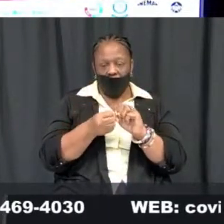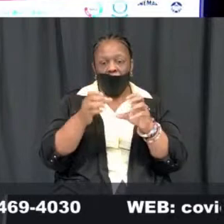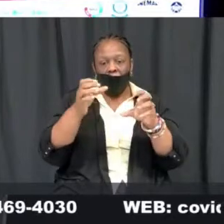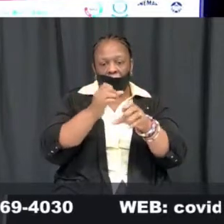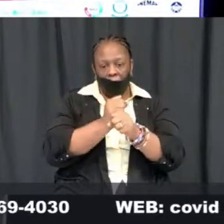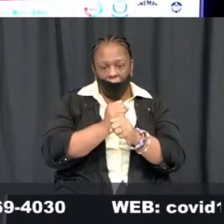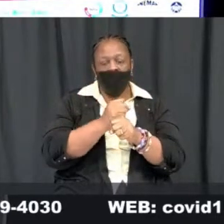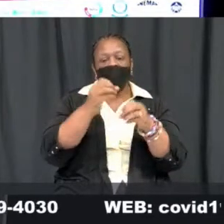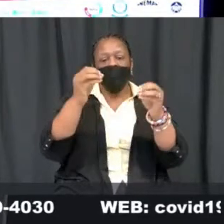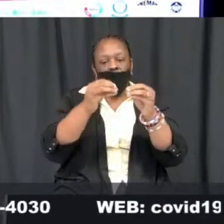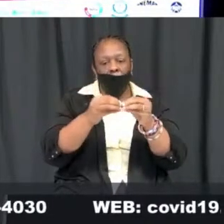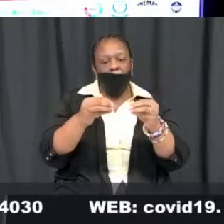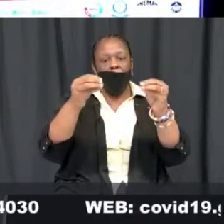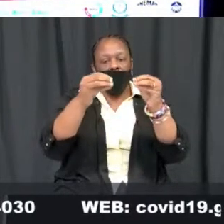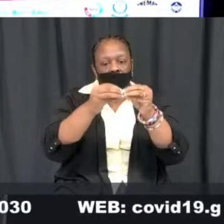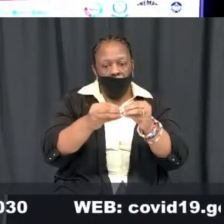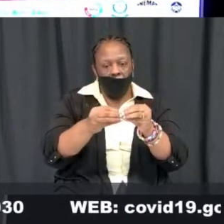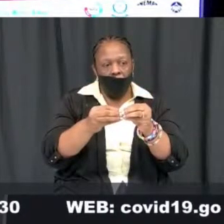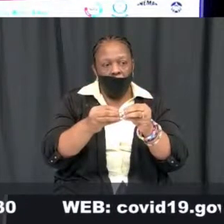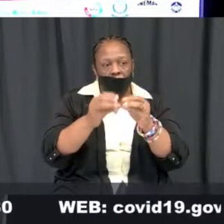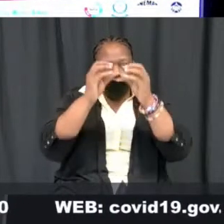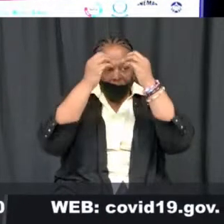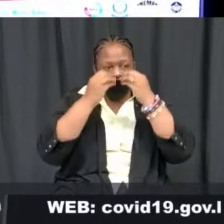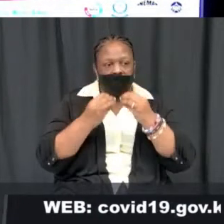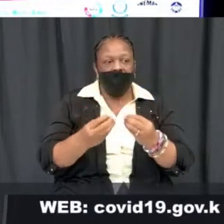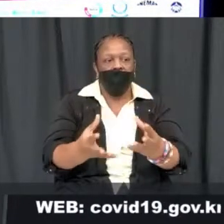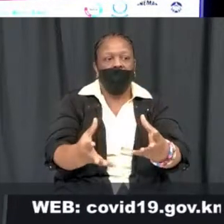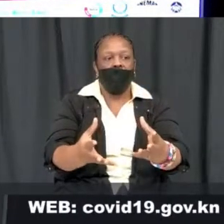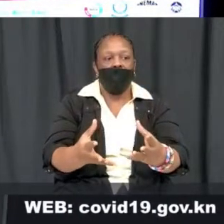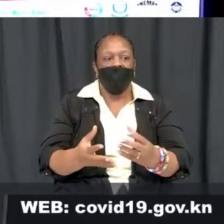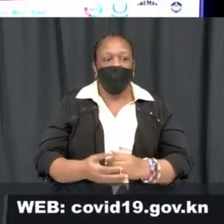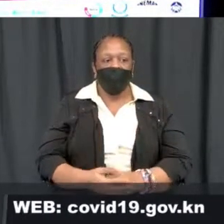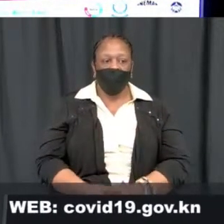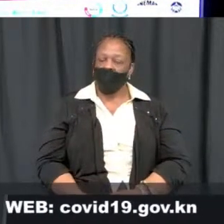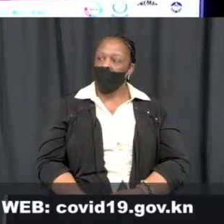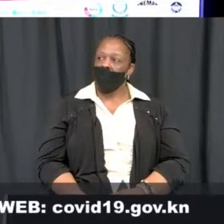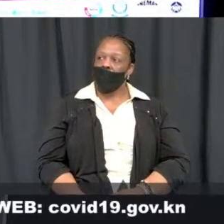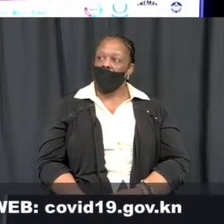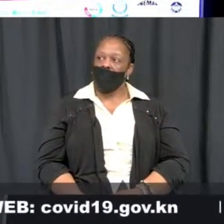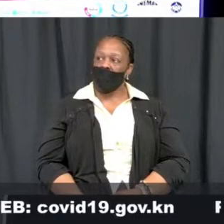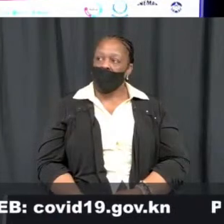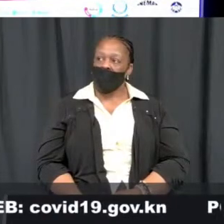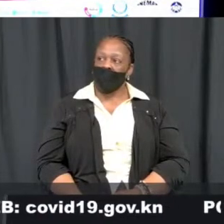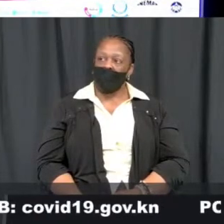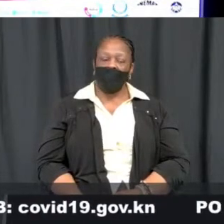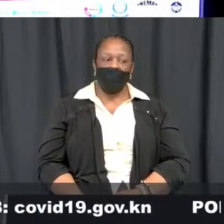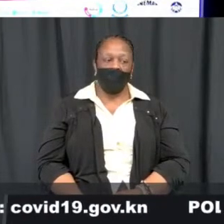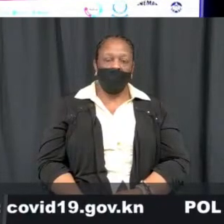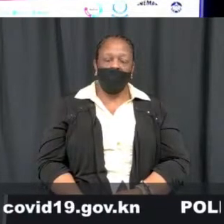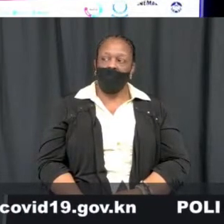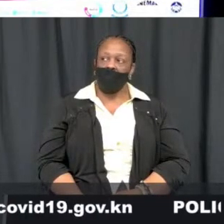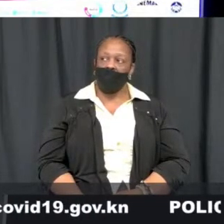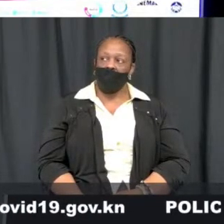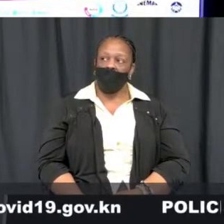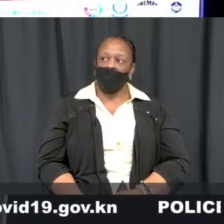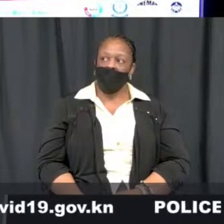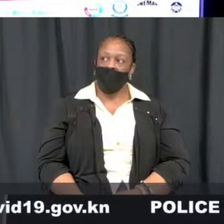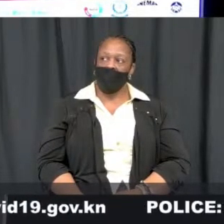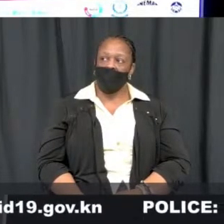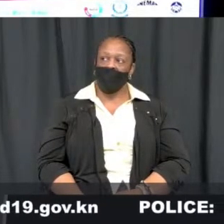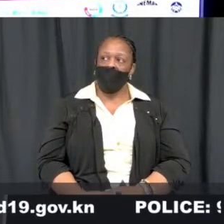information and know how to manage their lives in the midst of the COVID-19